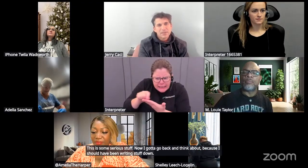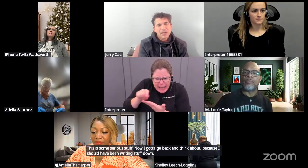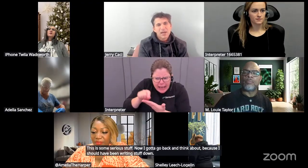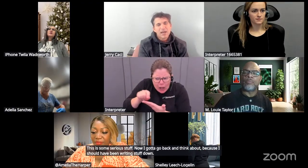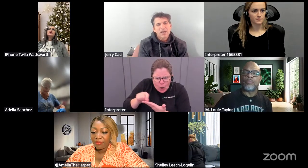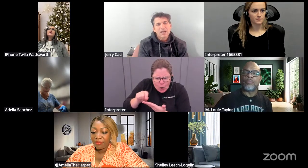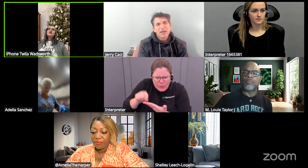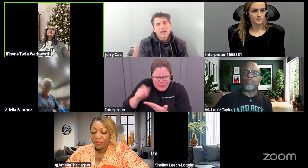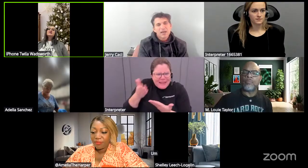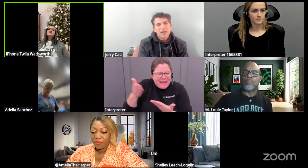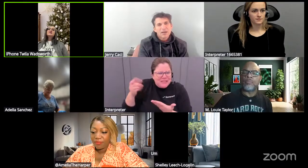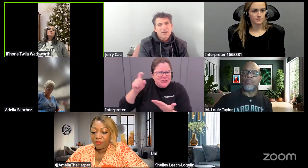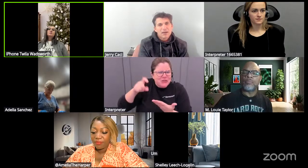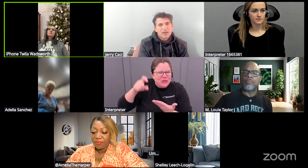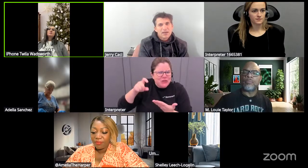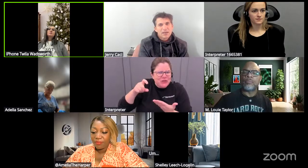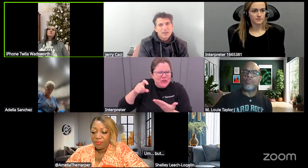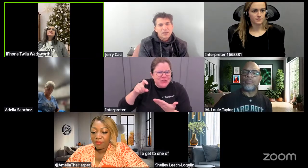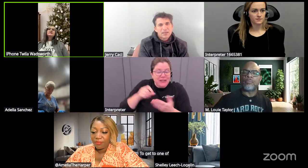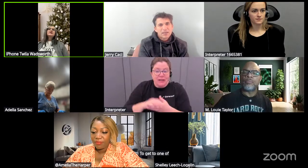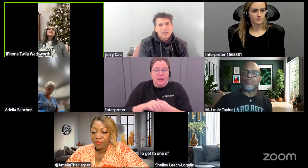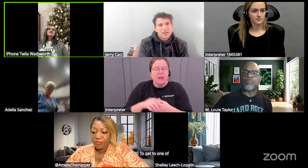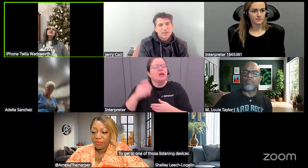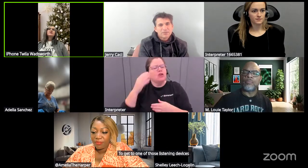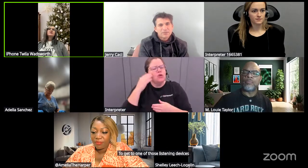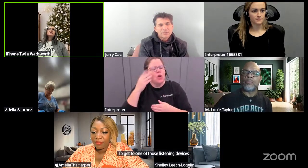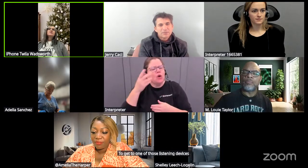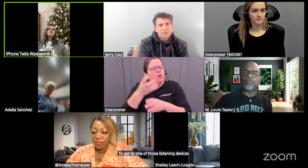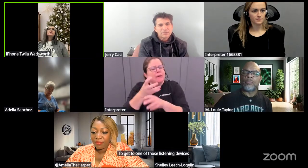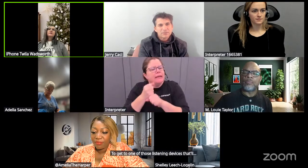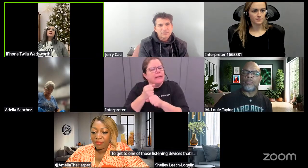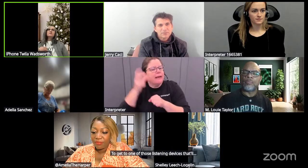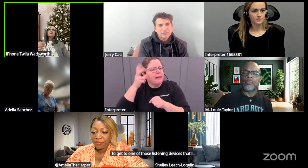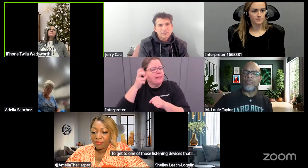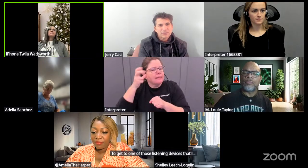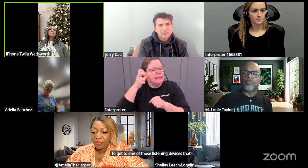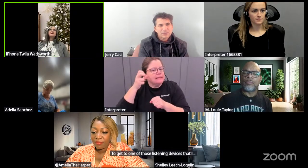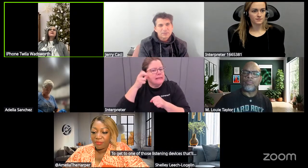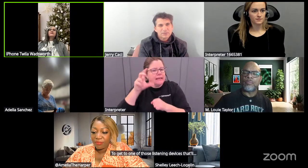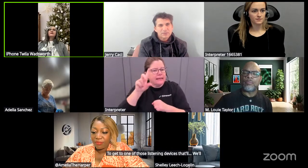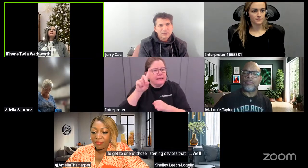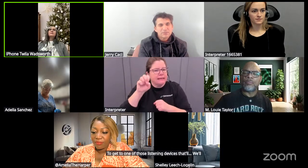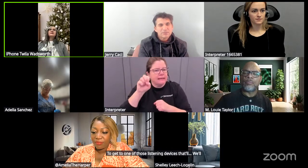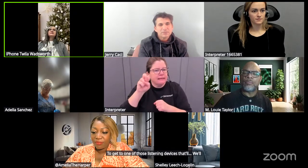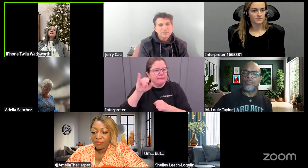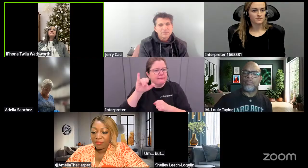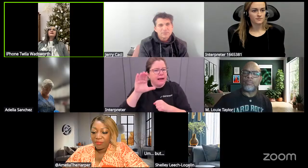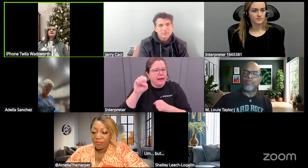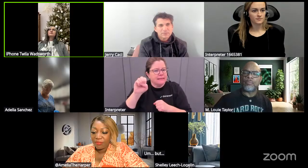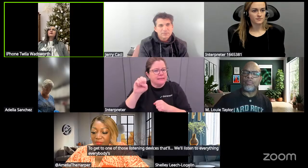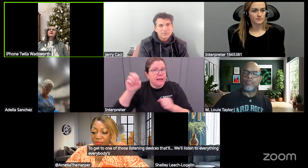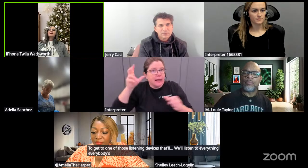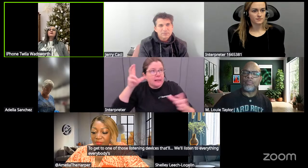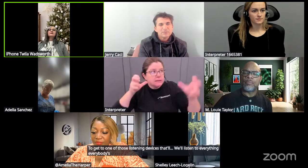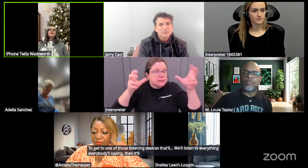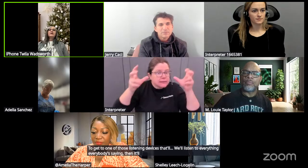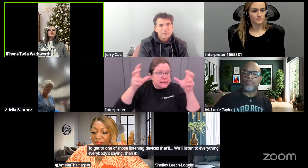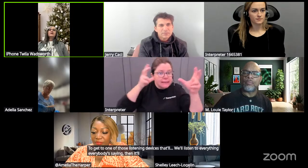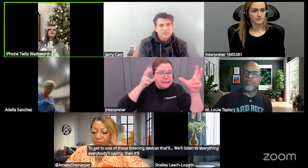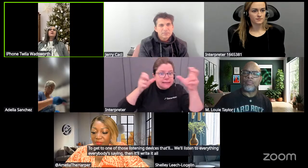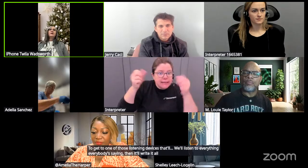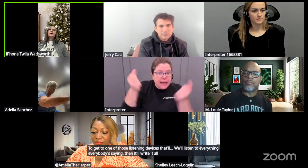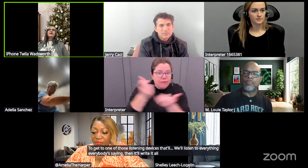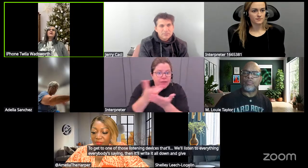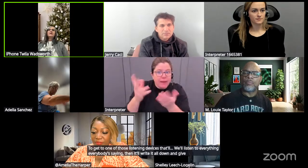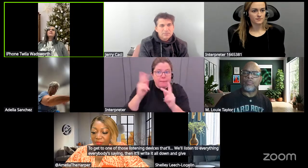Um, You get to one but of those listening devices that'll will listen to everything everybody's saying, then it'll write it all down and